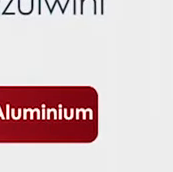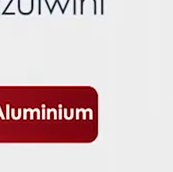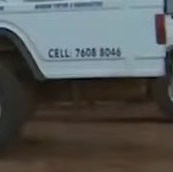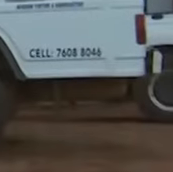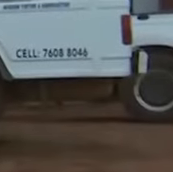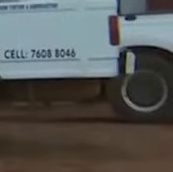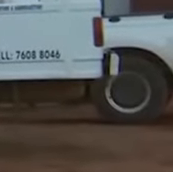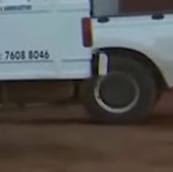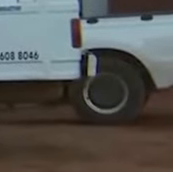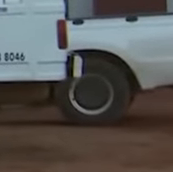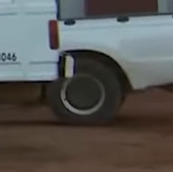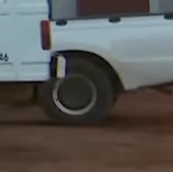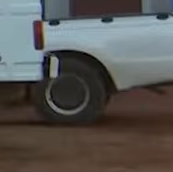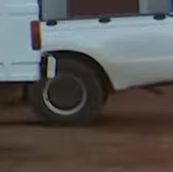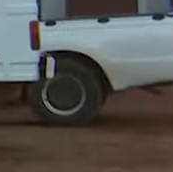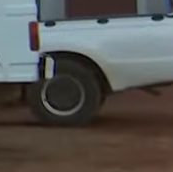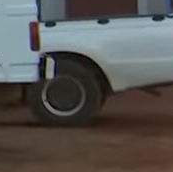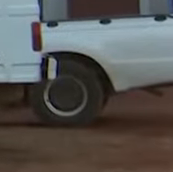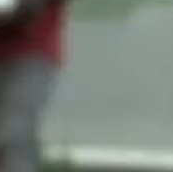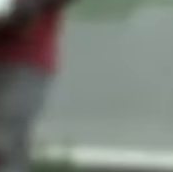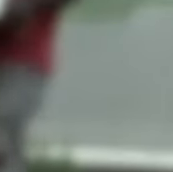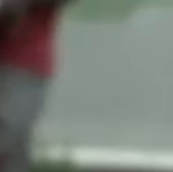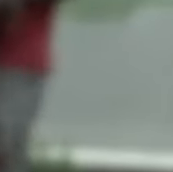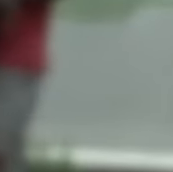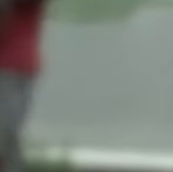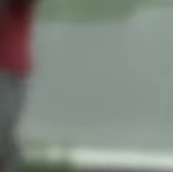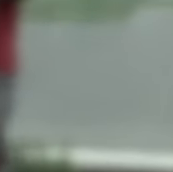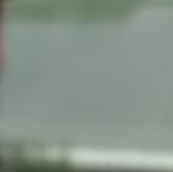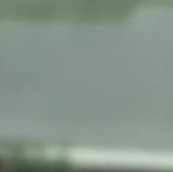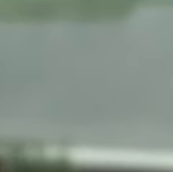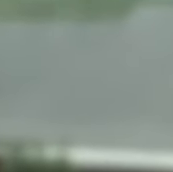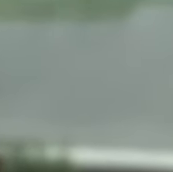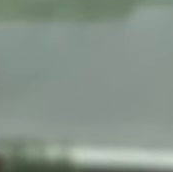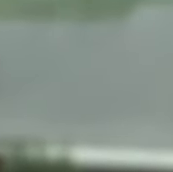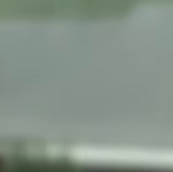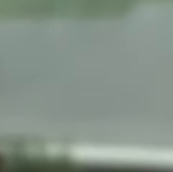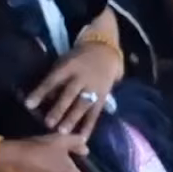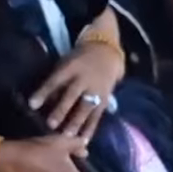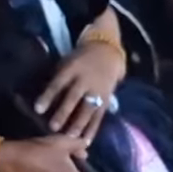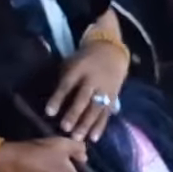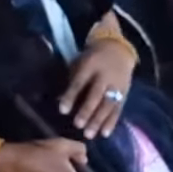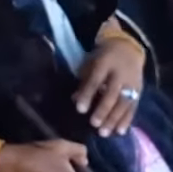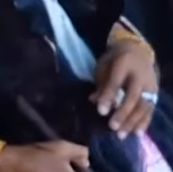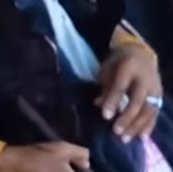241-632-874 called SMS Glass and Aluminium. We add value to your property.